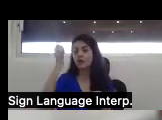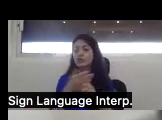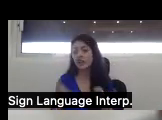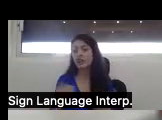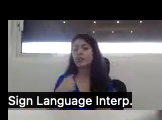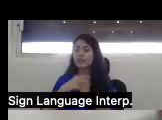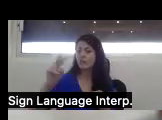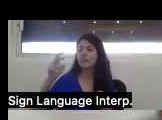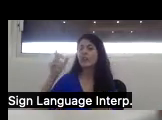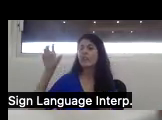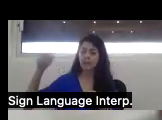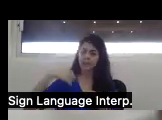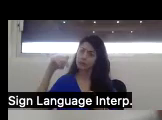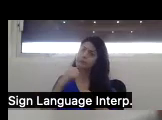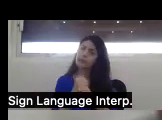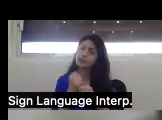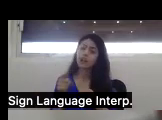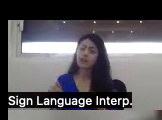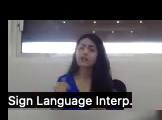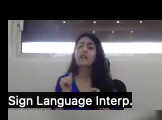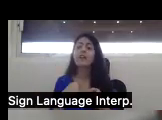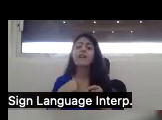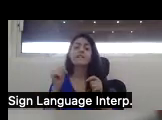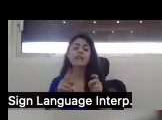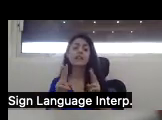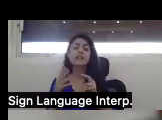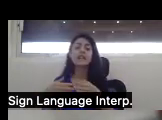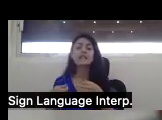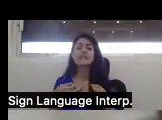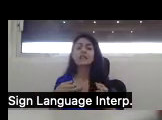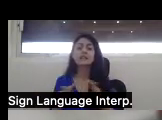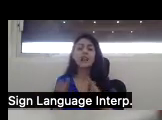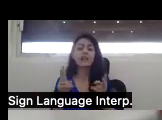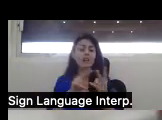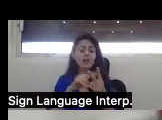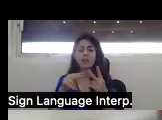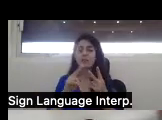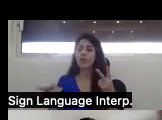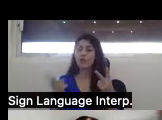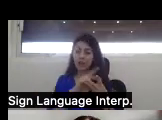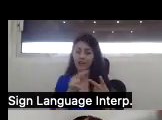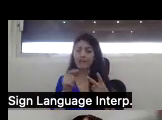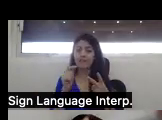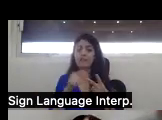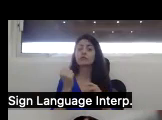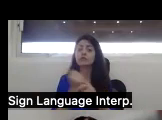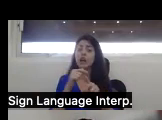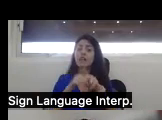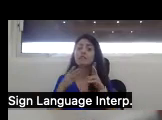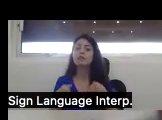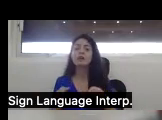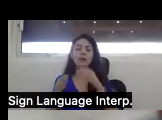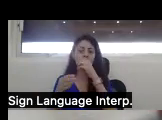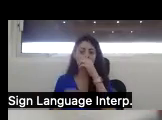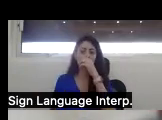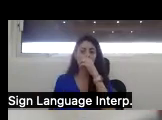Syrian refugee crisis has launched a myriad of support, because as I mentioned, refugee population, and as we know, refugee